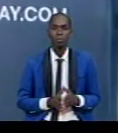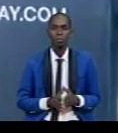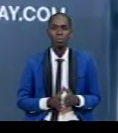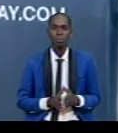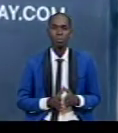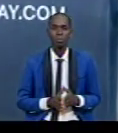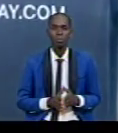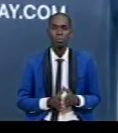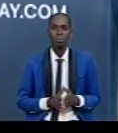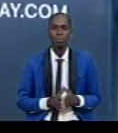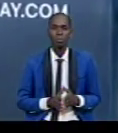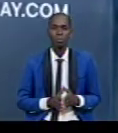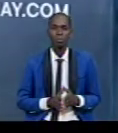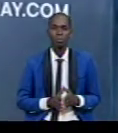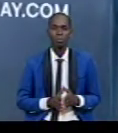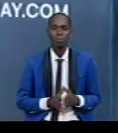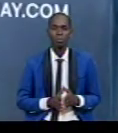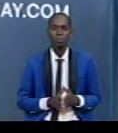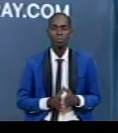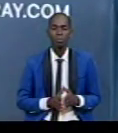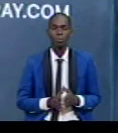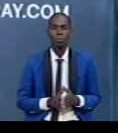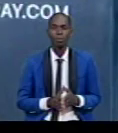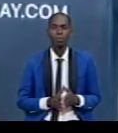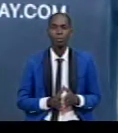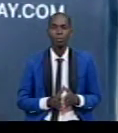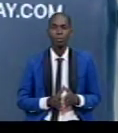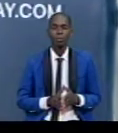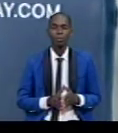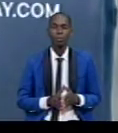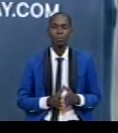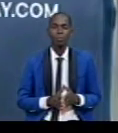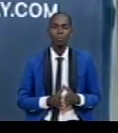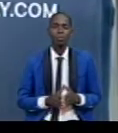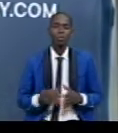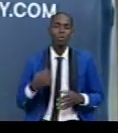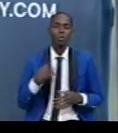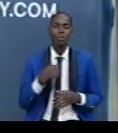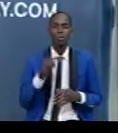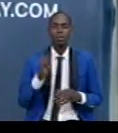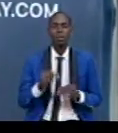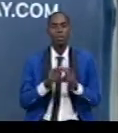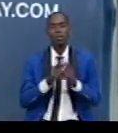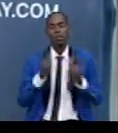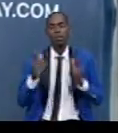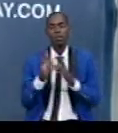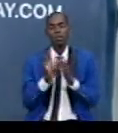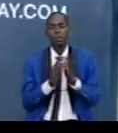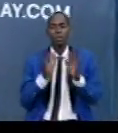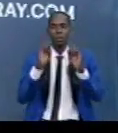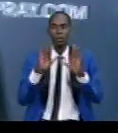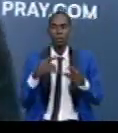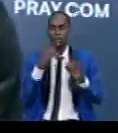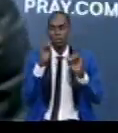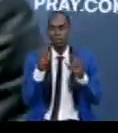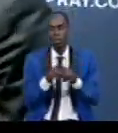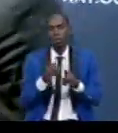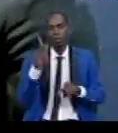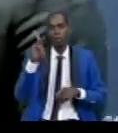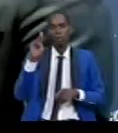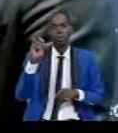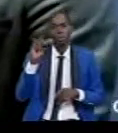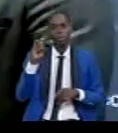amazing and tremendous Bible teachers like Dr. Kamui who can come on the platform and help people. I'm just